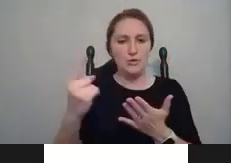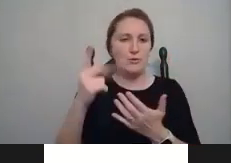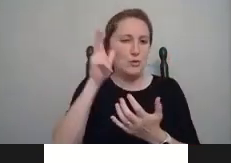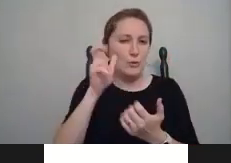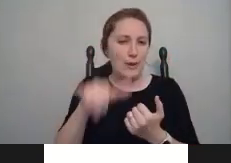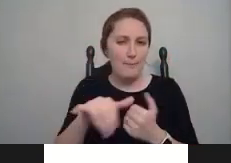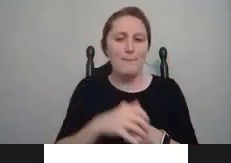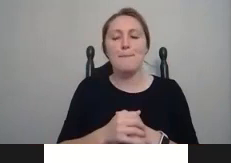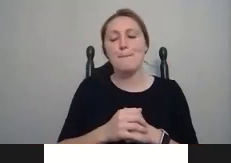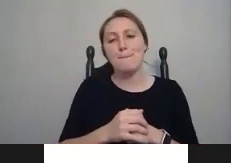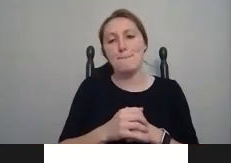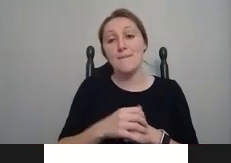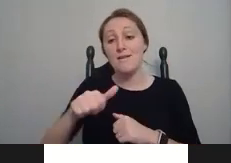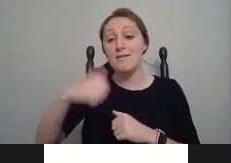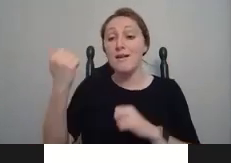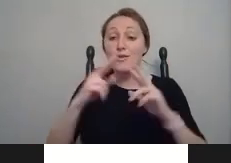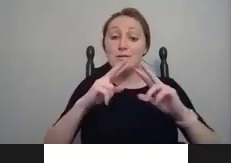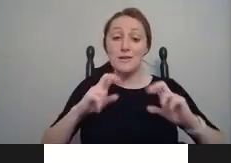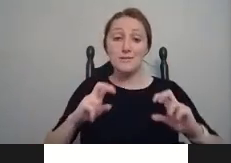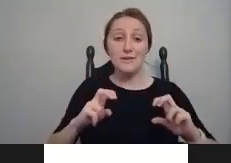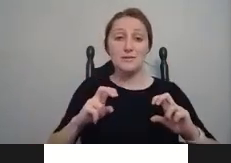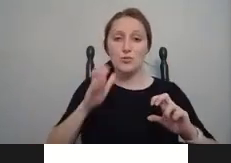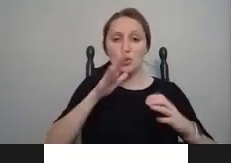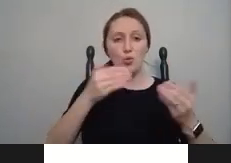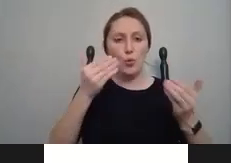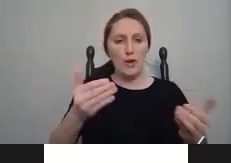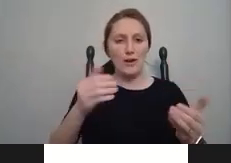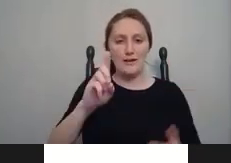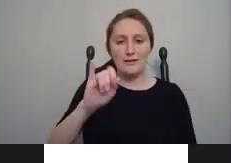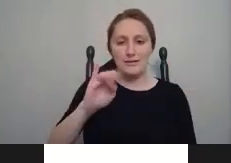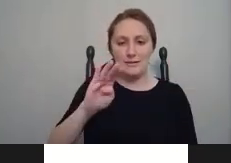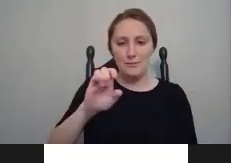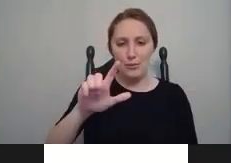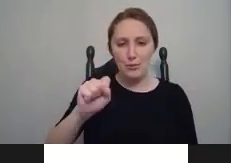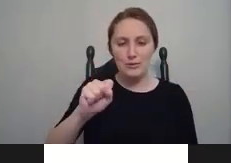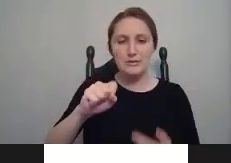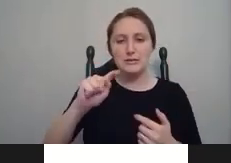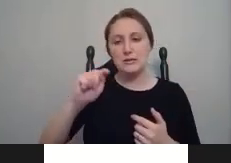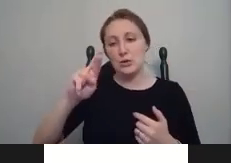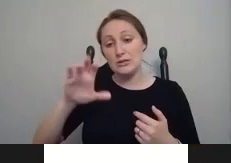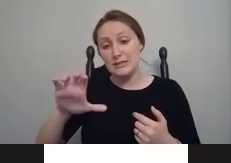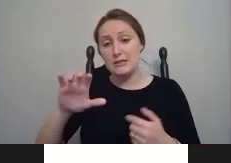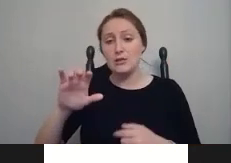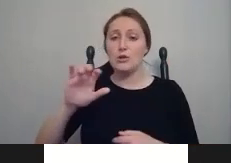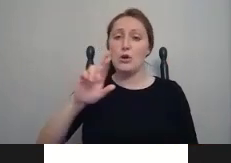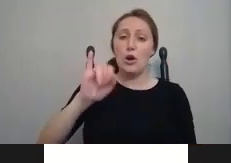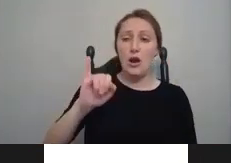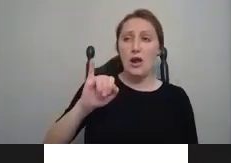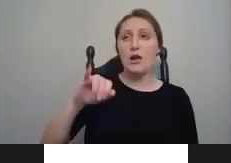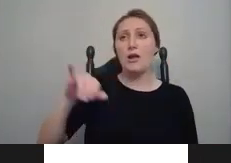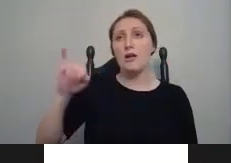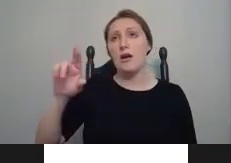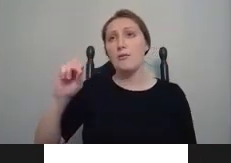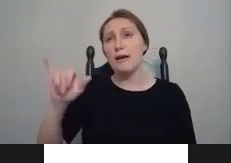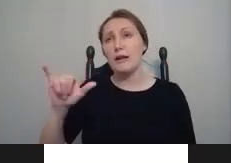assessments are going to go forward. DIBELS, TRC, RI, iReady. Is that all of